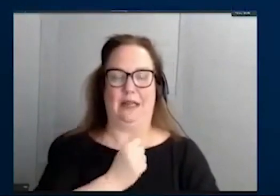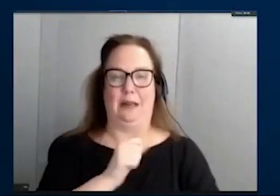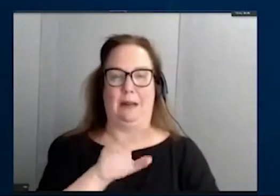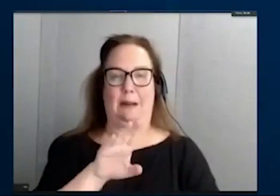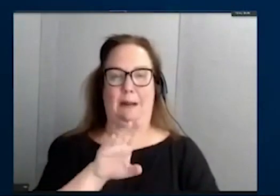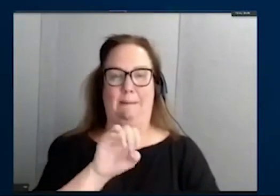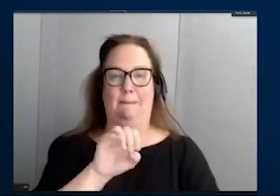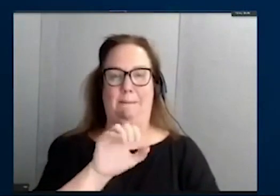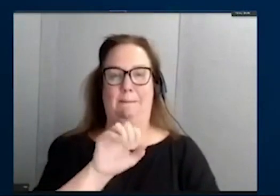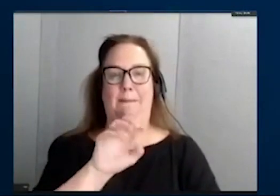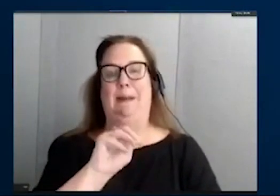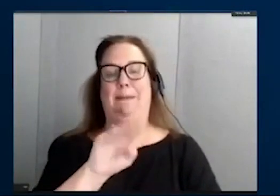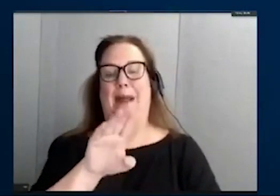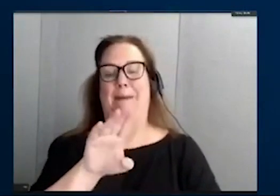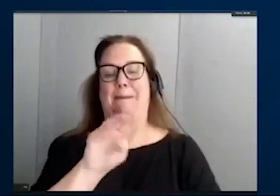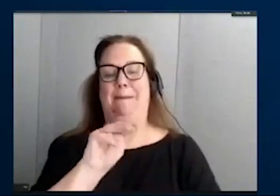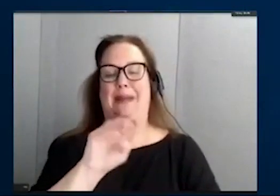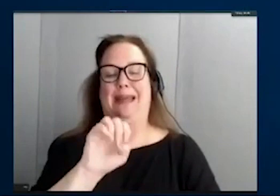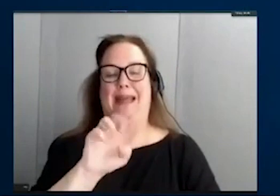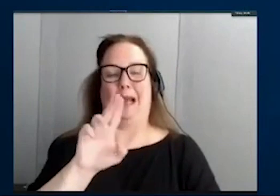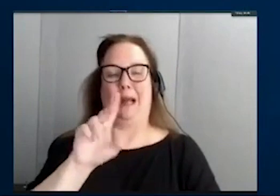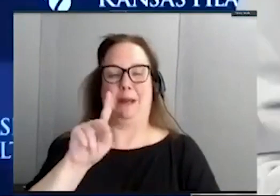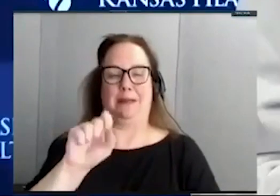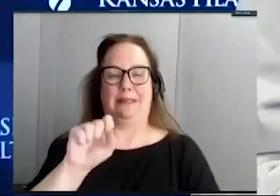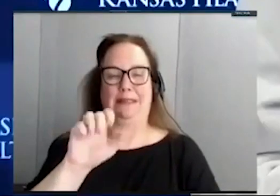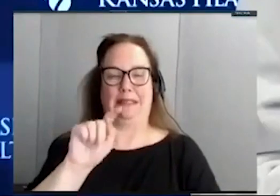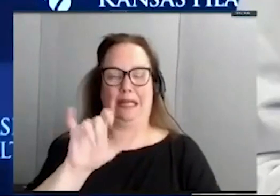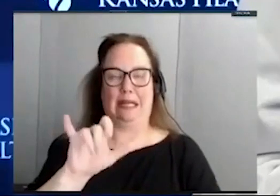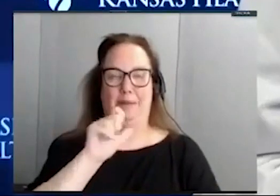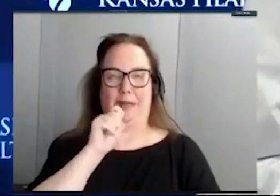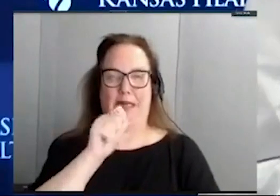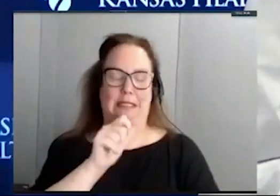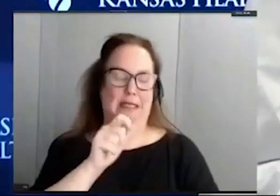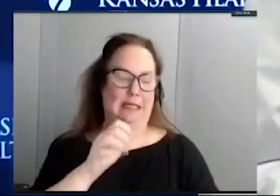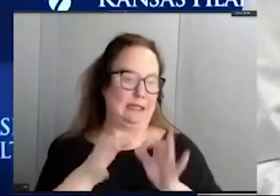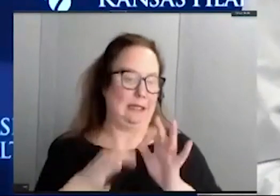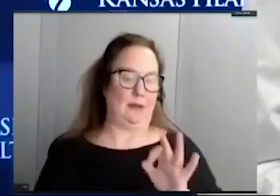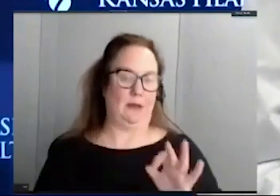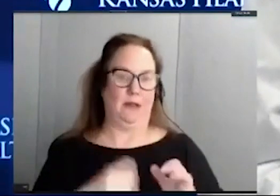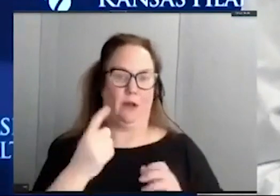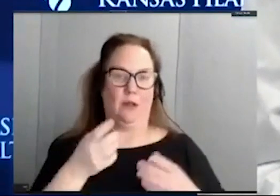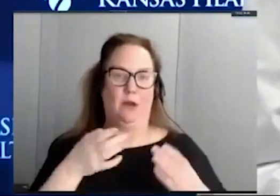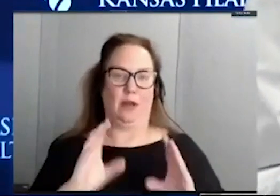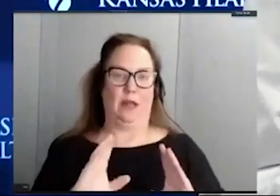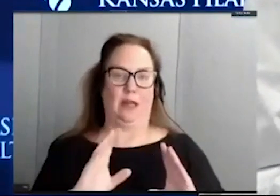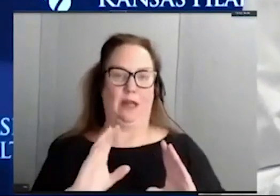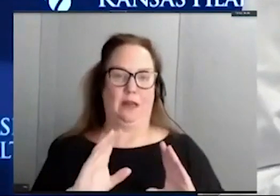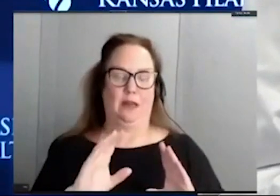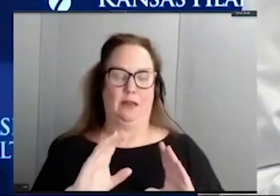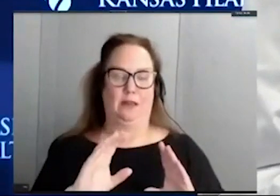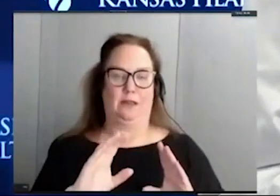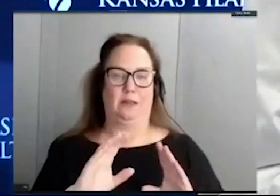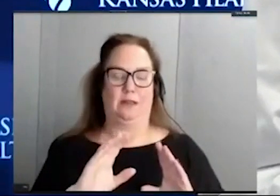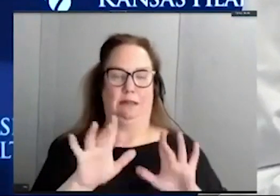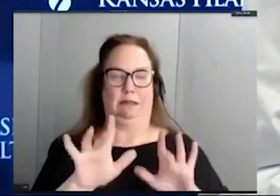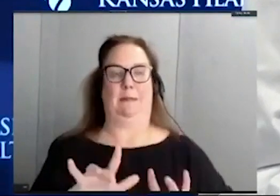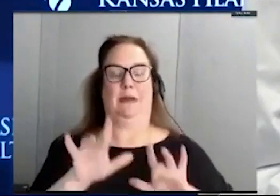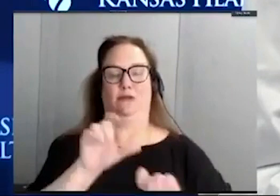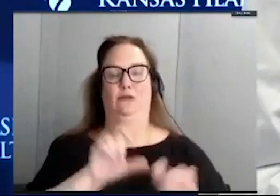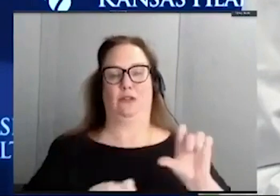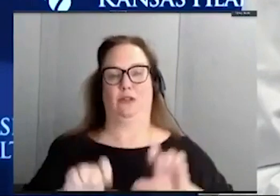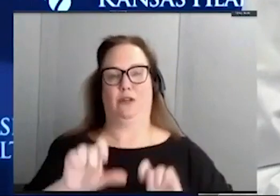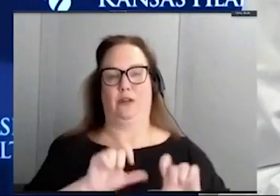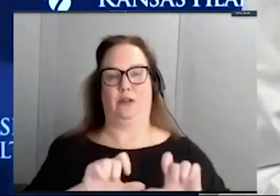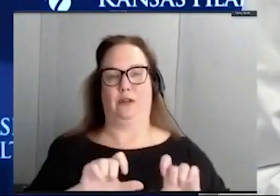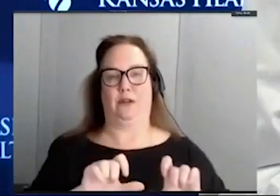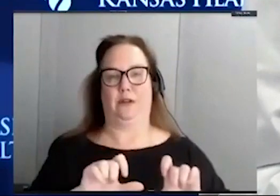mess. But the reality is it's not that simple. And the only way out of it is through grace and compassion and what we've said before, faith,